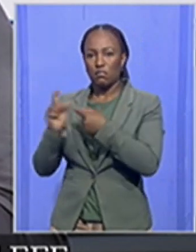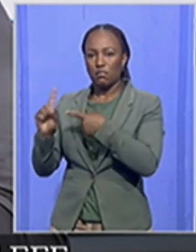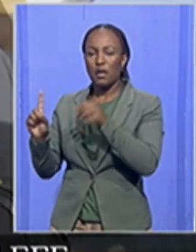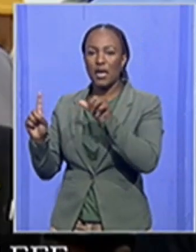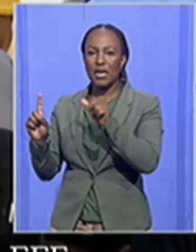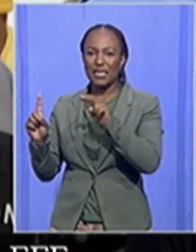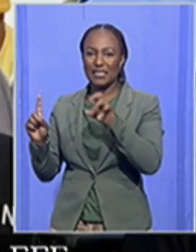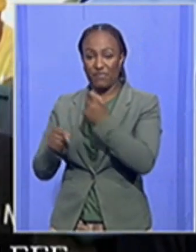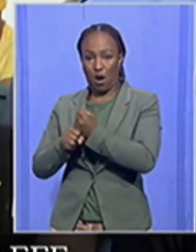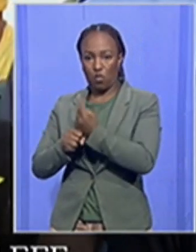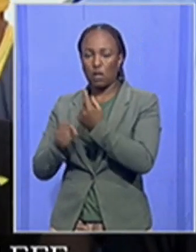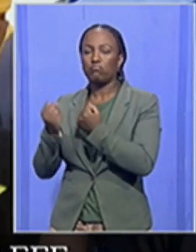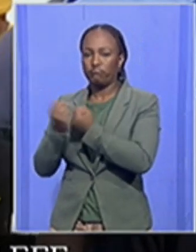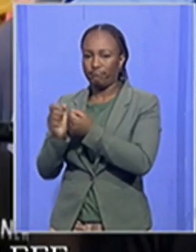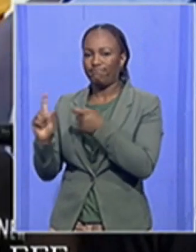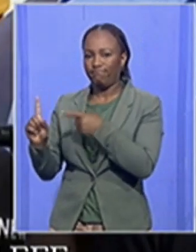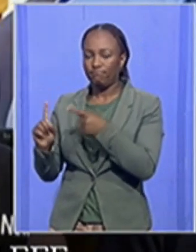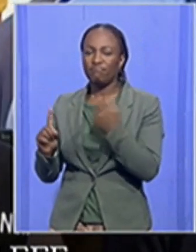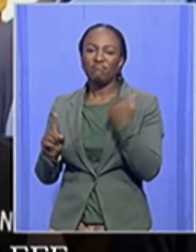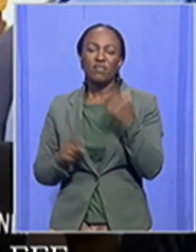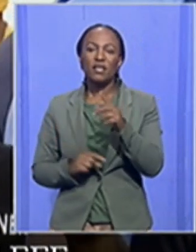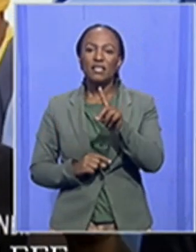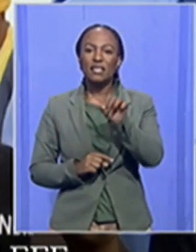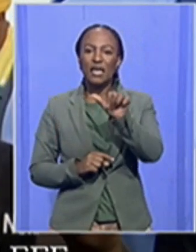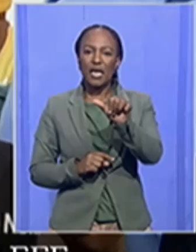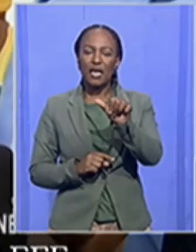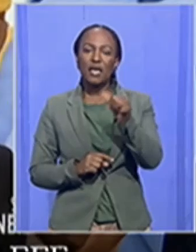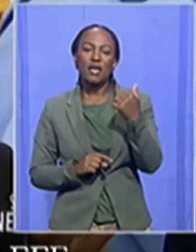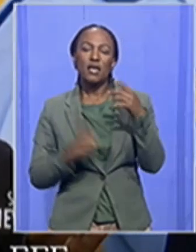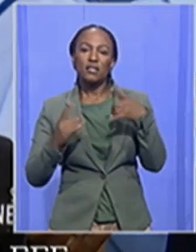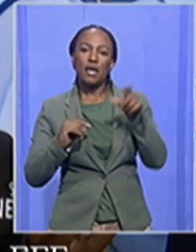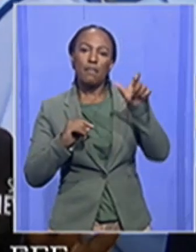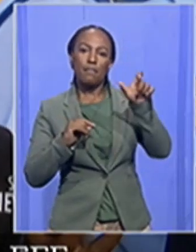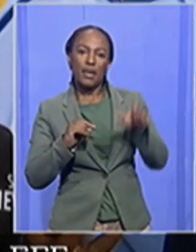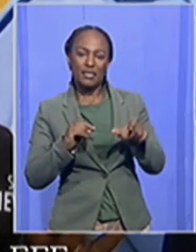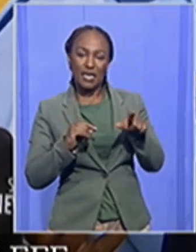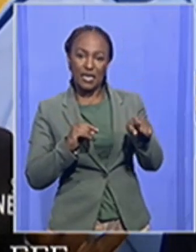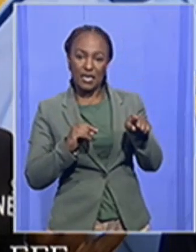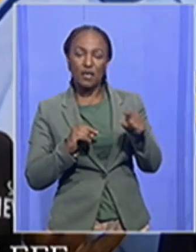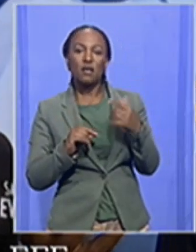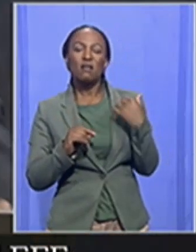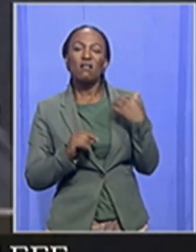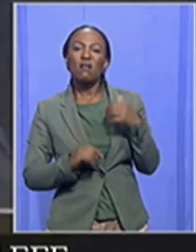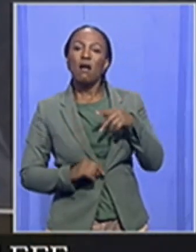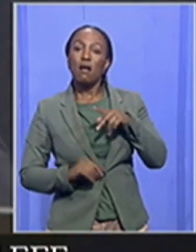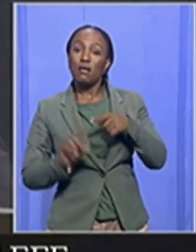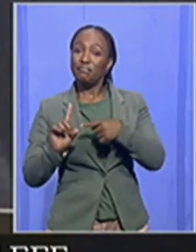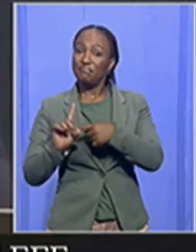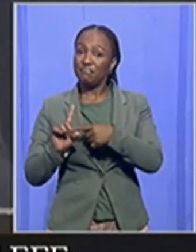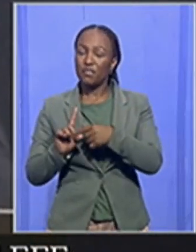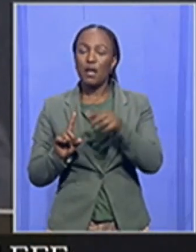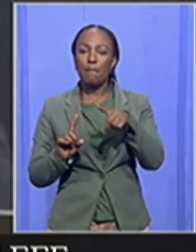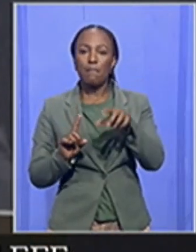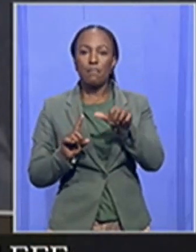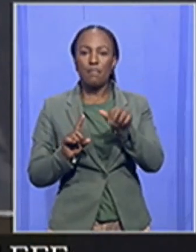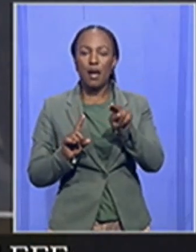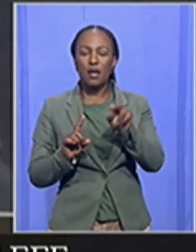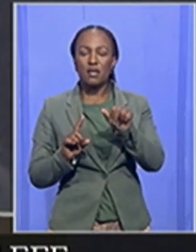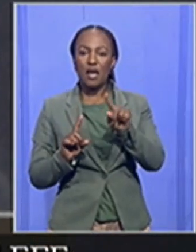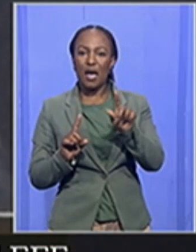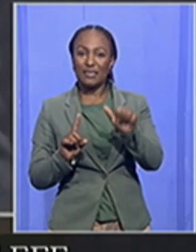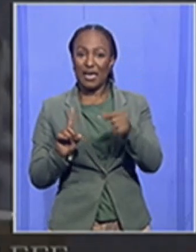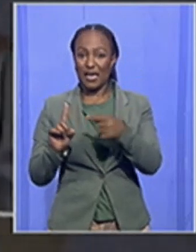Gauteng. Pejana DA e sotše modulasetolo wa ANC ka profenseng Panyaza Lesufi ka go bapalediša go bopa mmušo wa